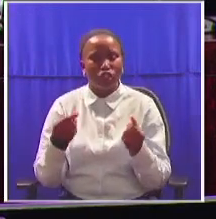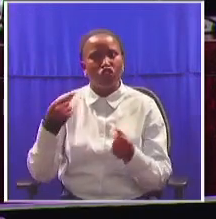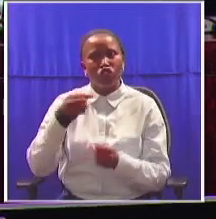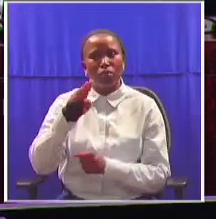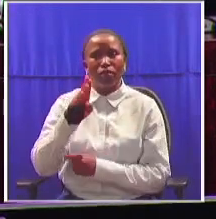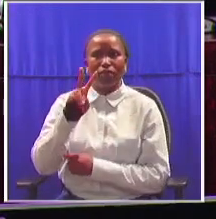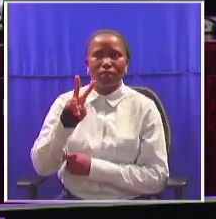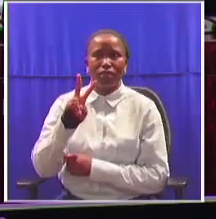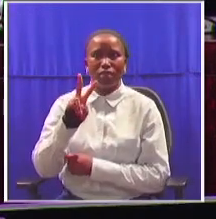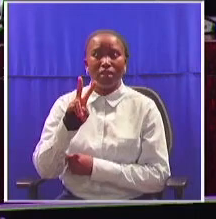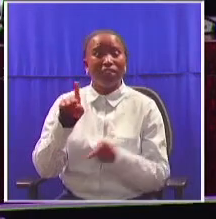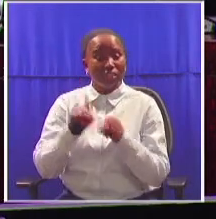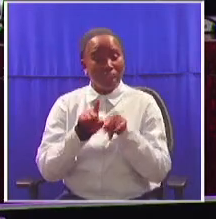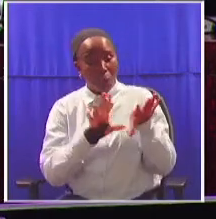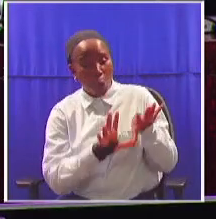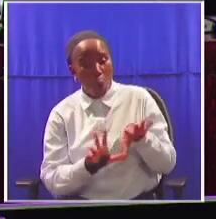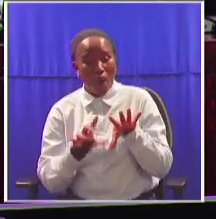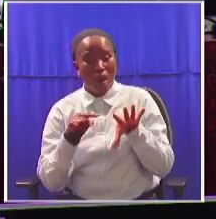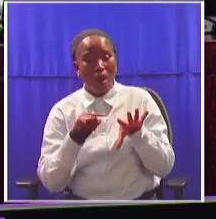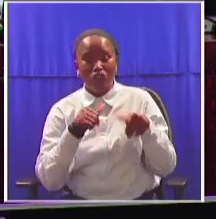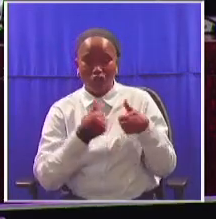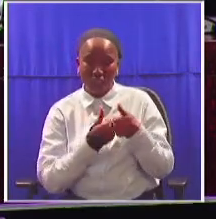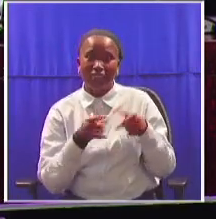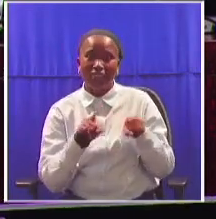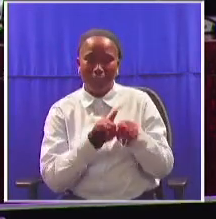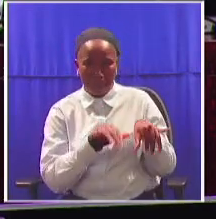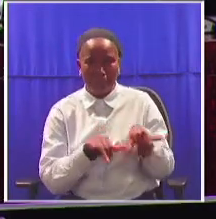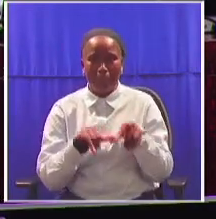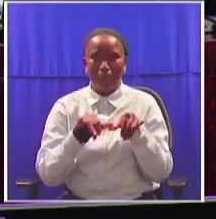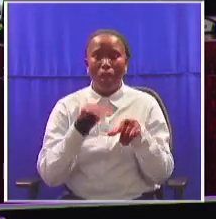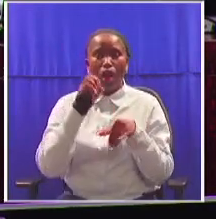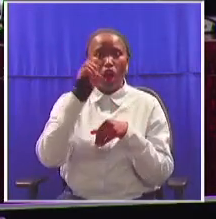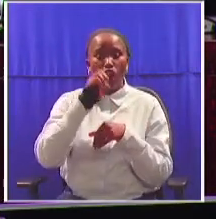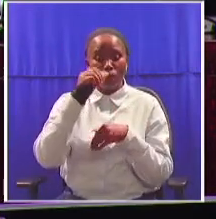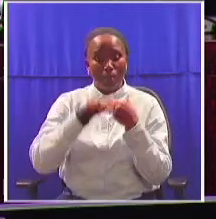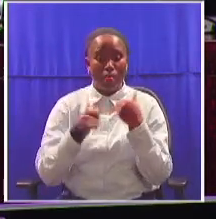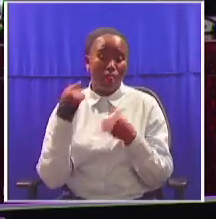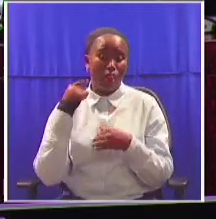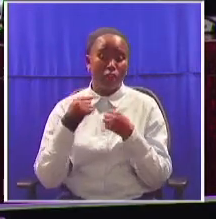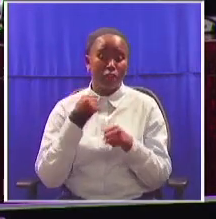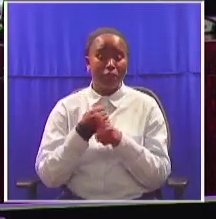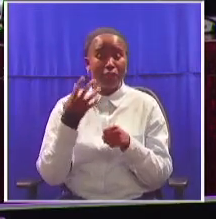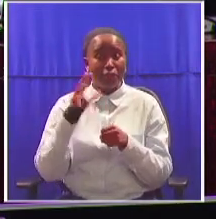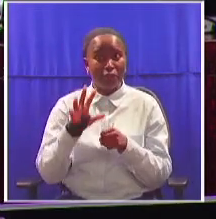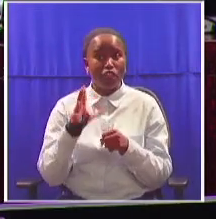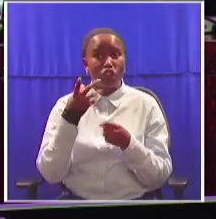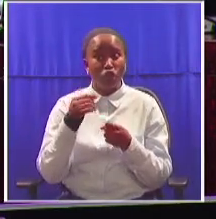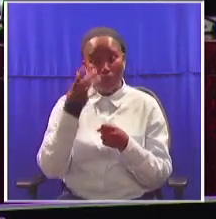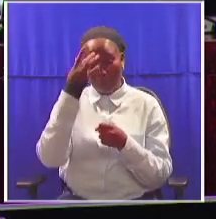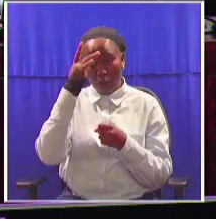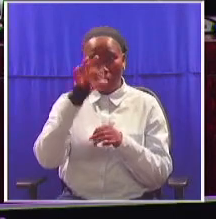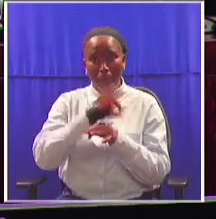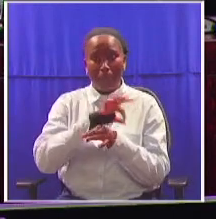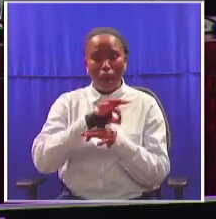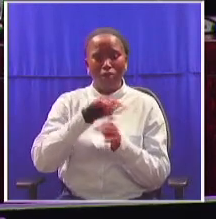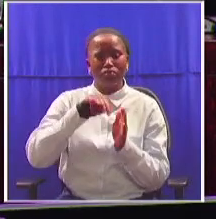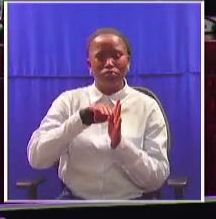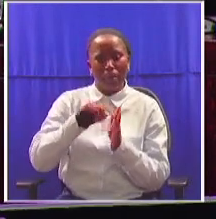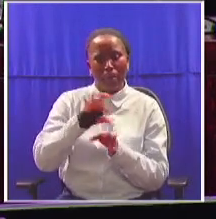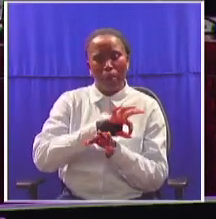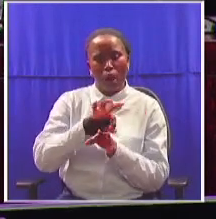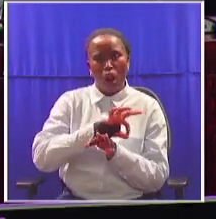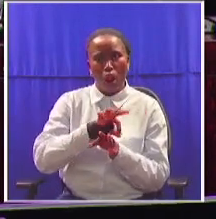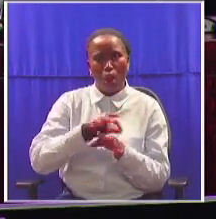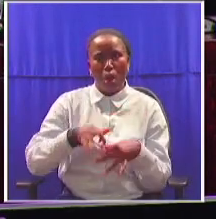as well. In October last year, I submitted to Parliament a detailed plan for the implementation of